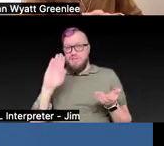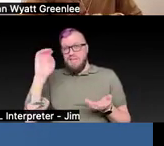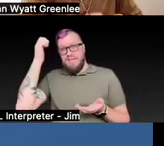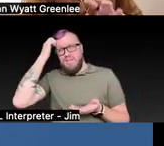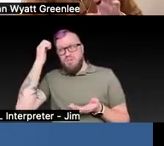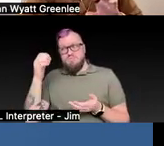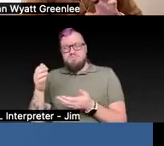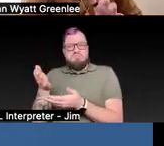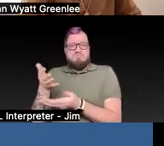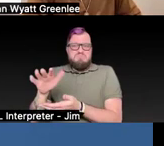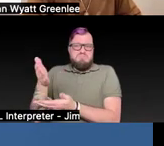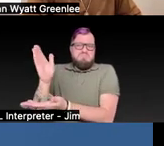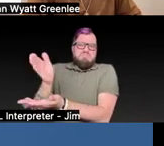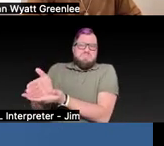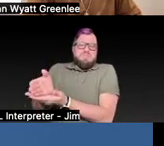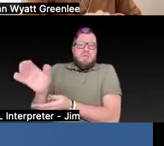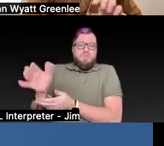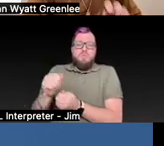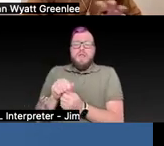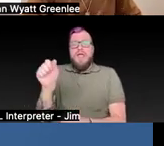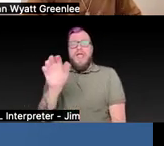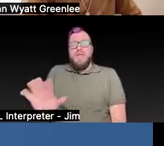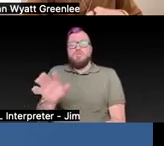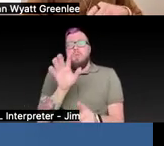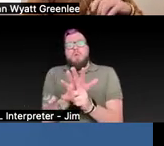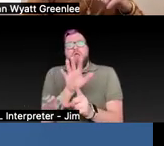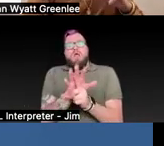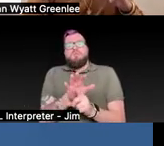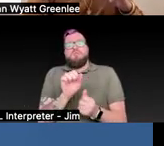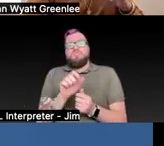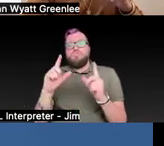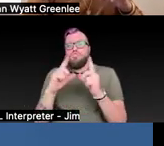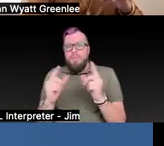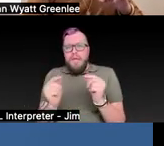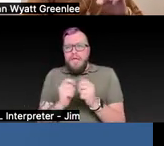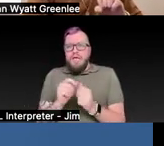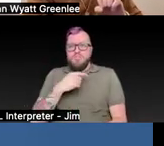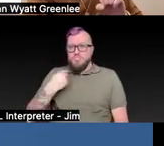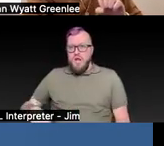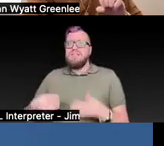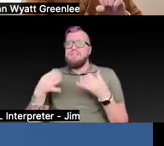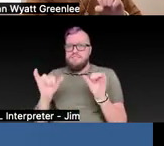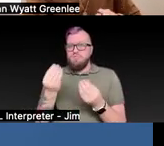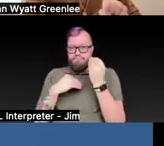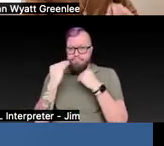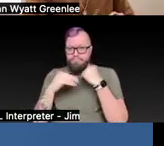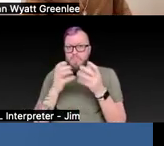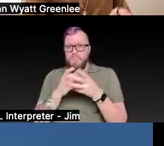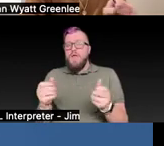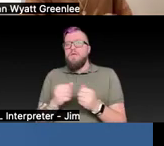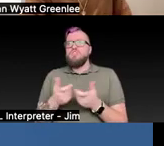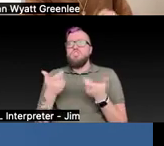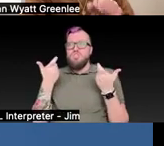of them anymore either, but they are super popular in Asia, in Japan and China. And there's a huge black market for smuggling